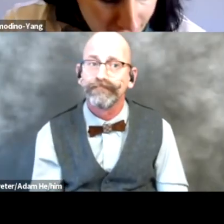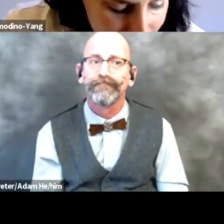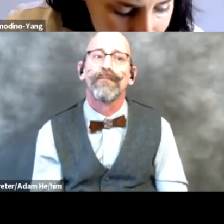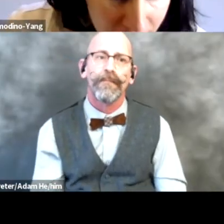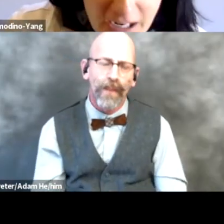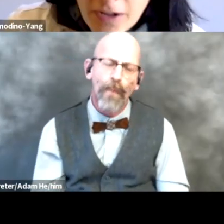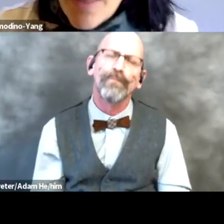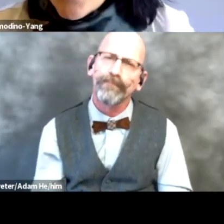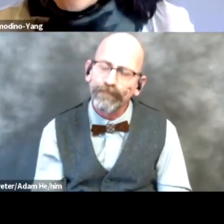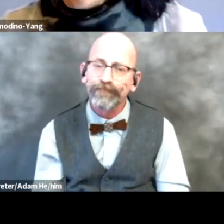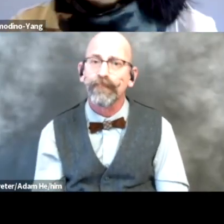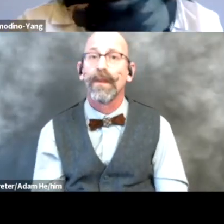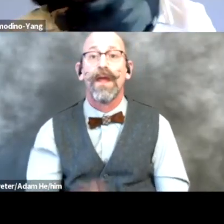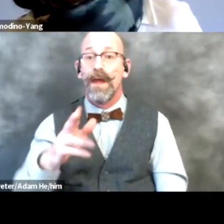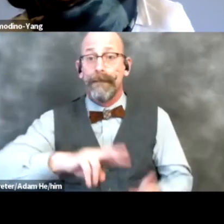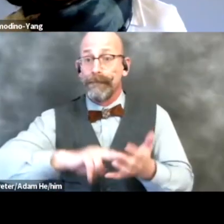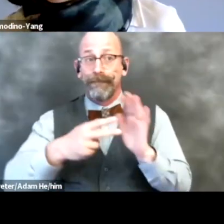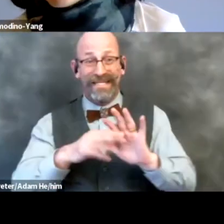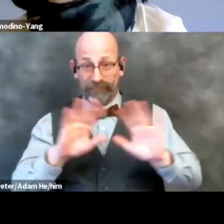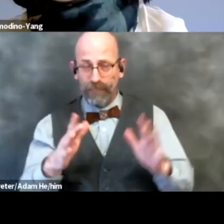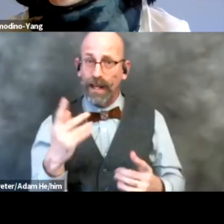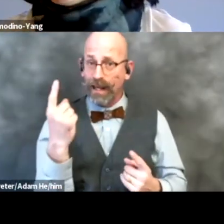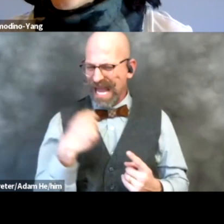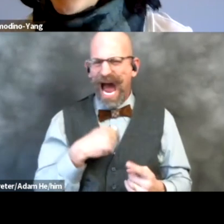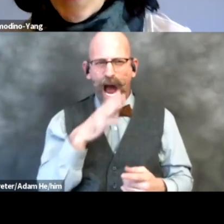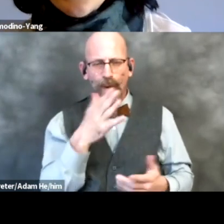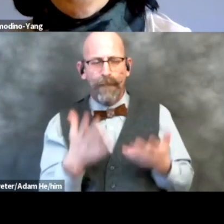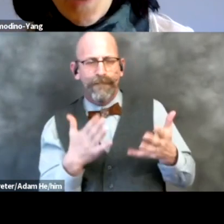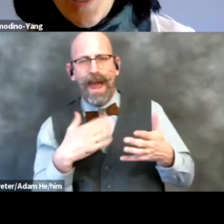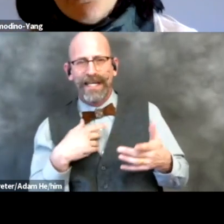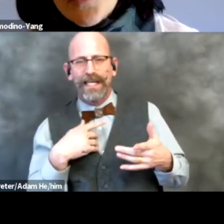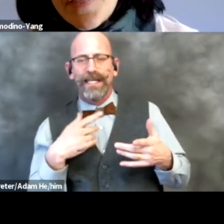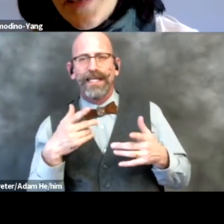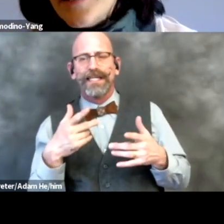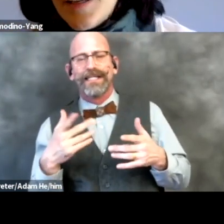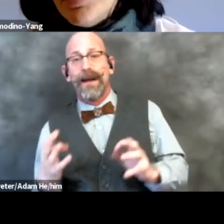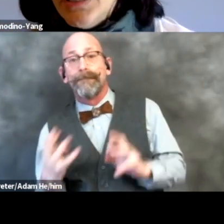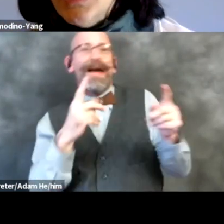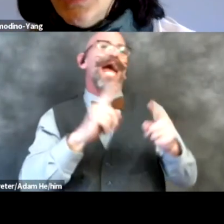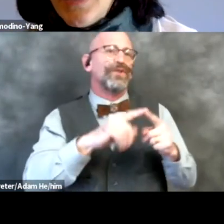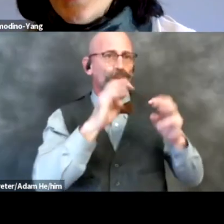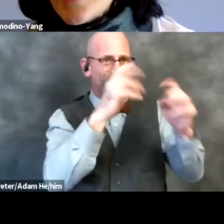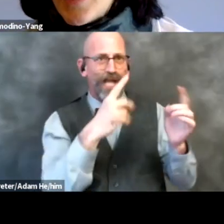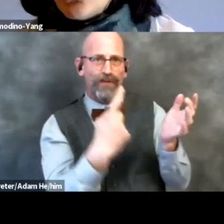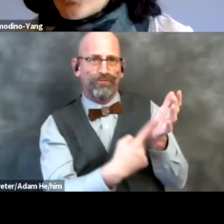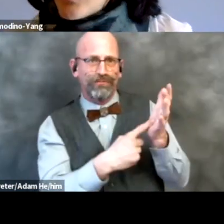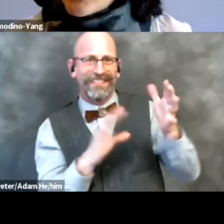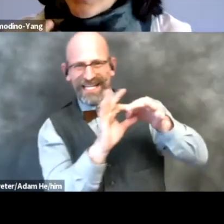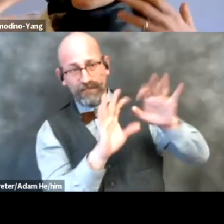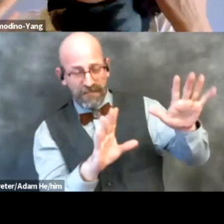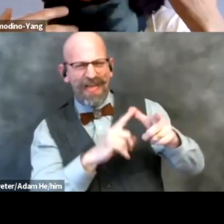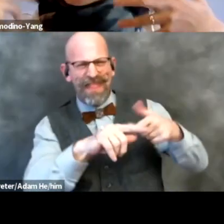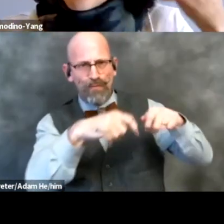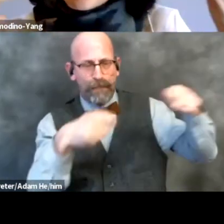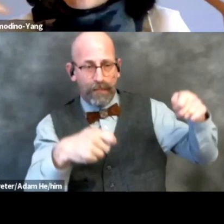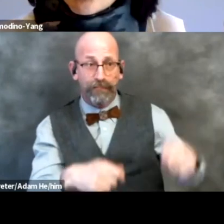words, thinking deeply, I think I'll just take it back to education and then end. Thinking deeply is essentially telling